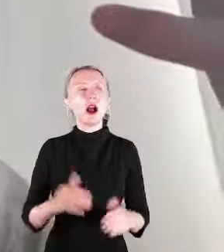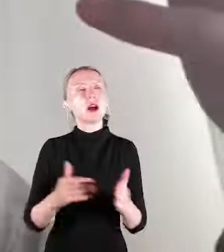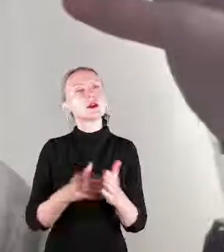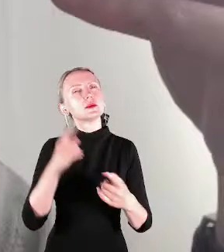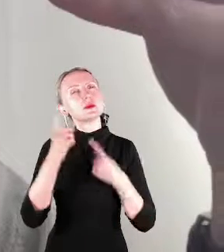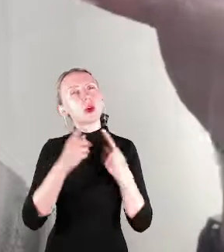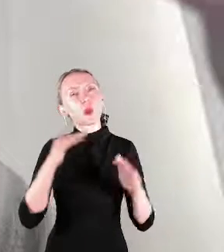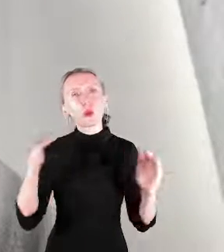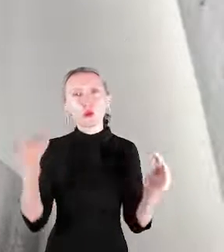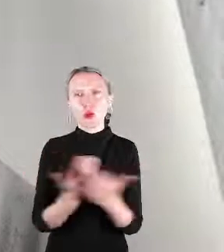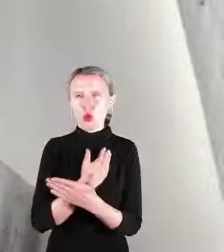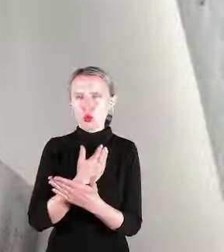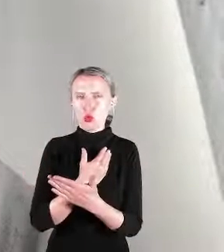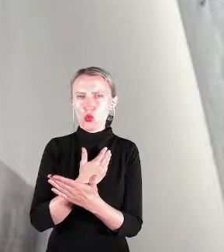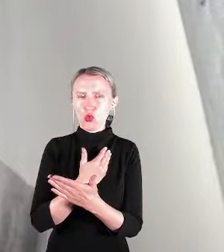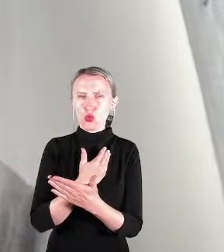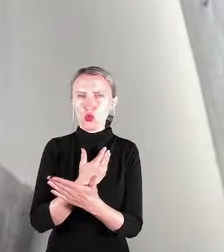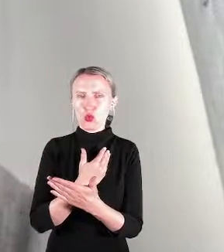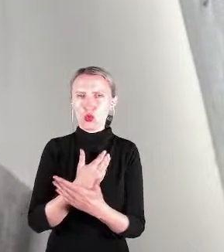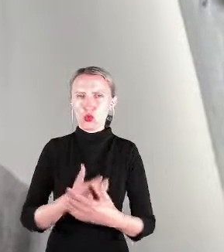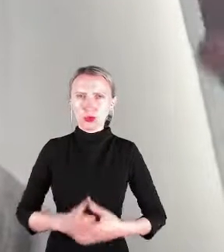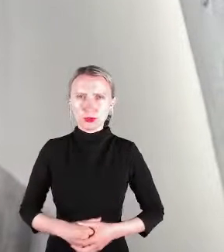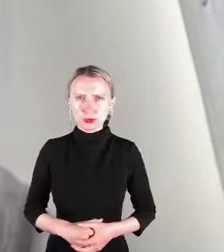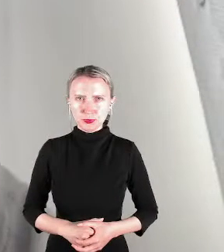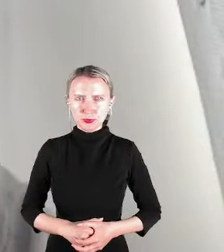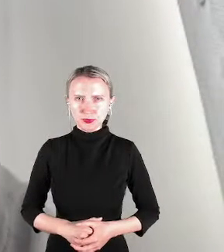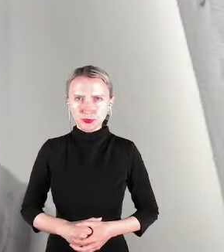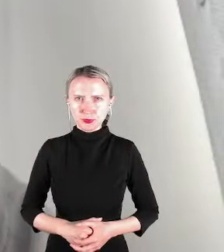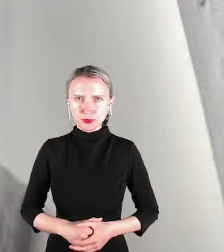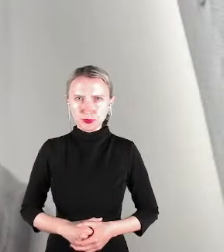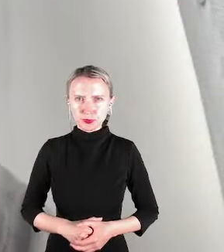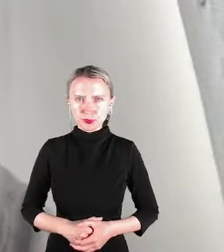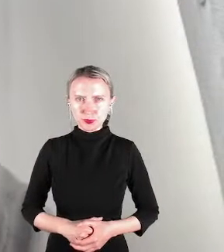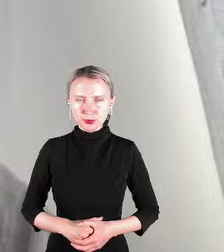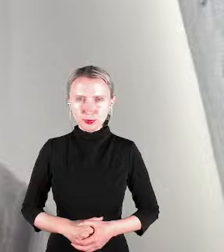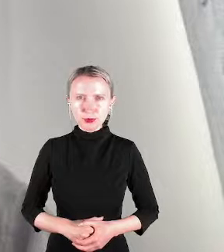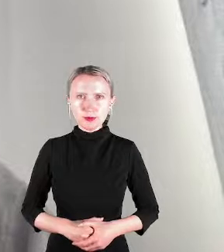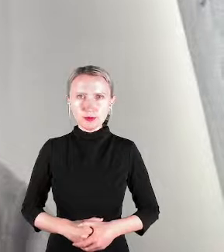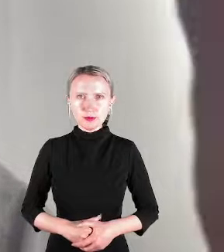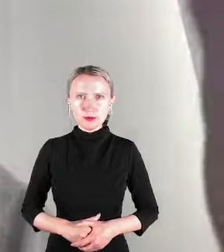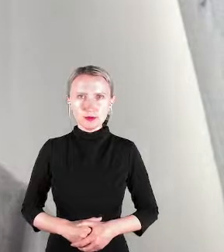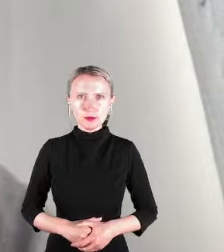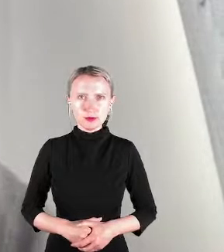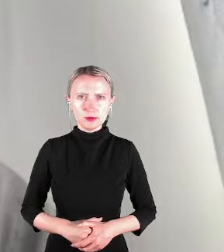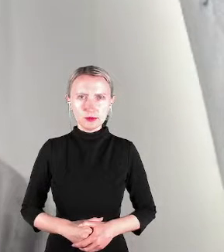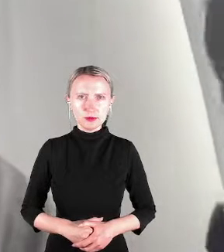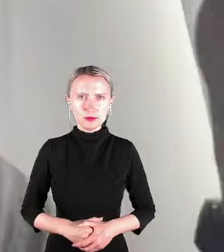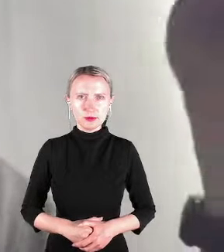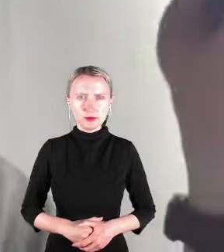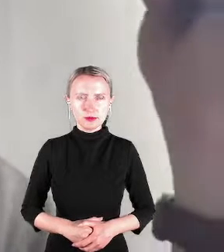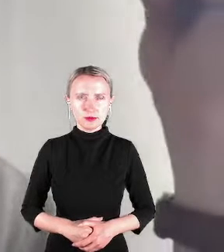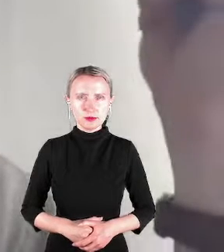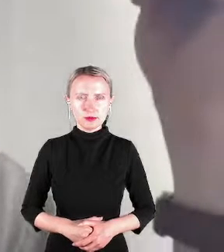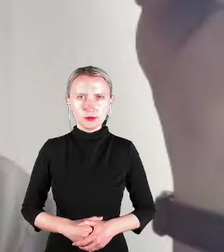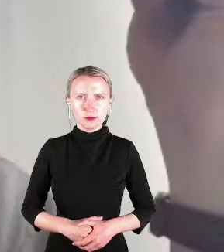to stop what so many people see as progress. That